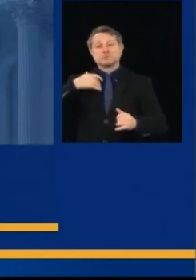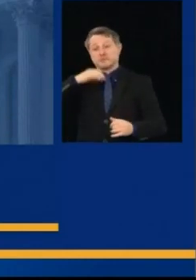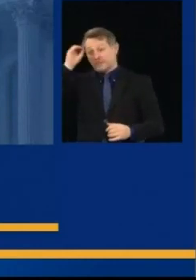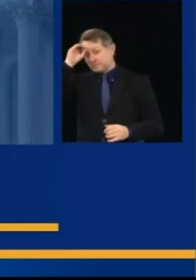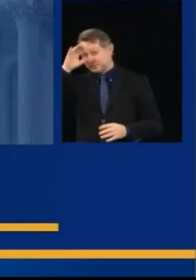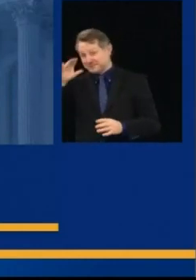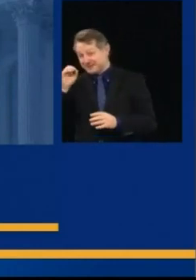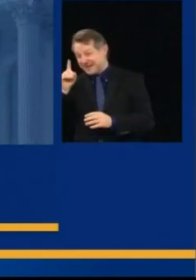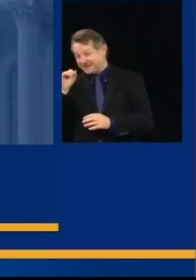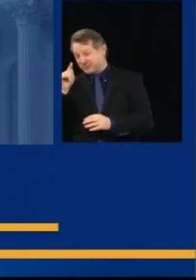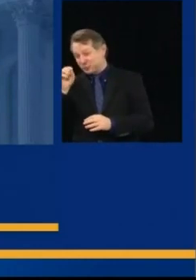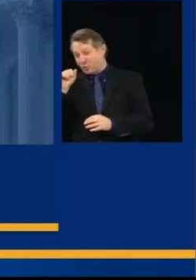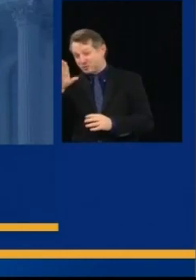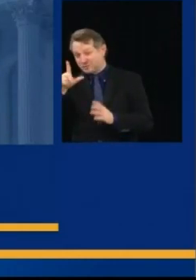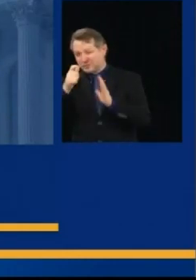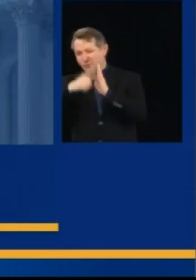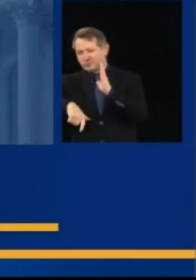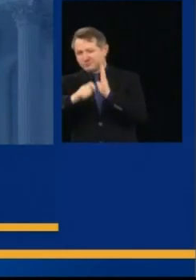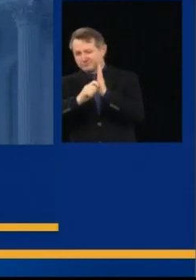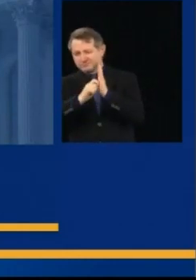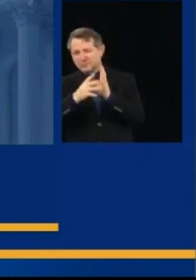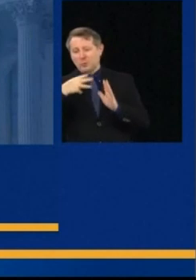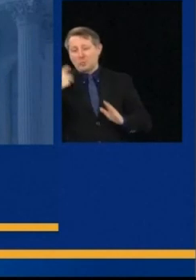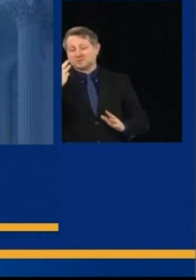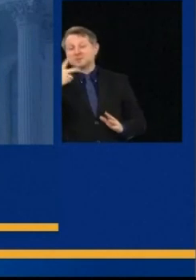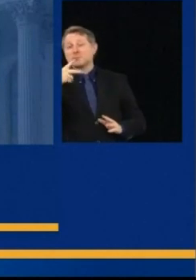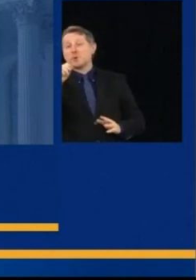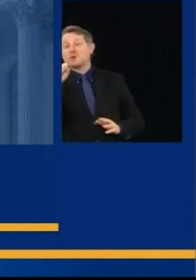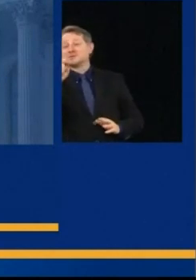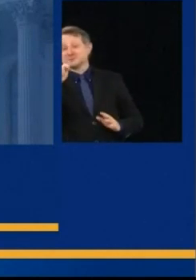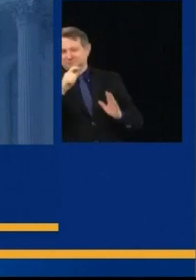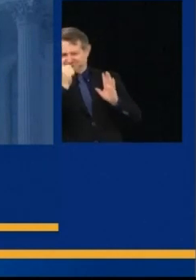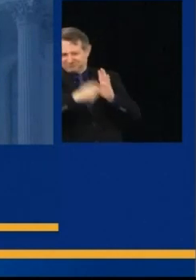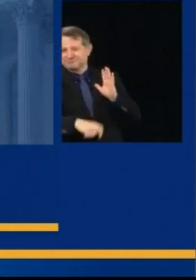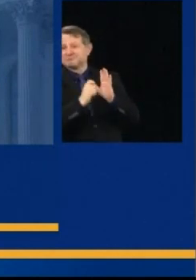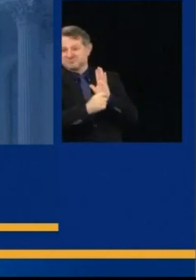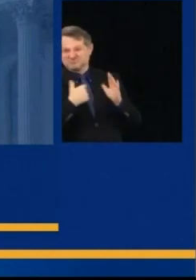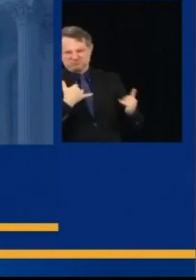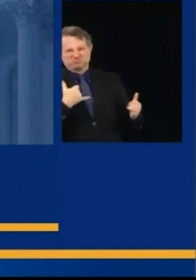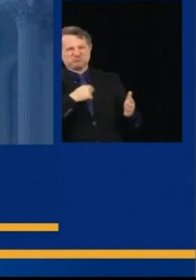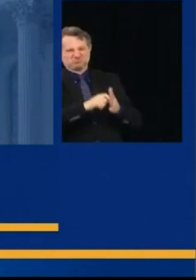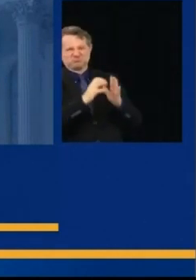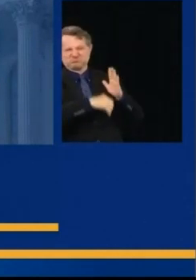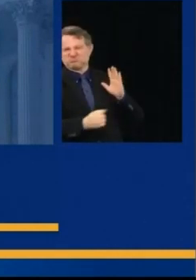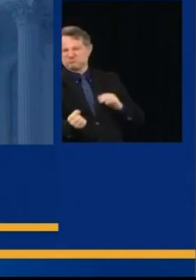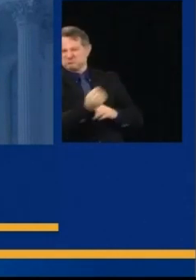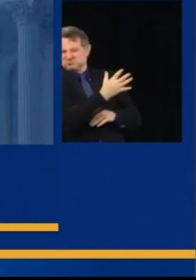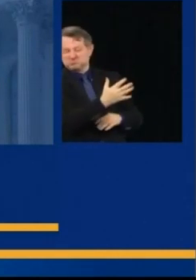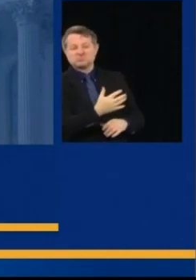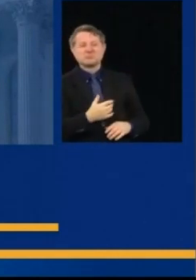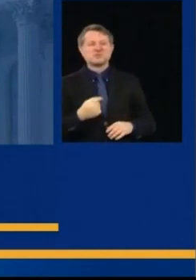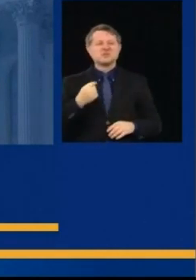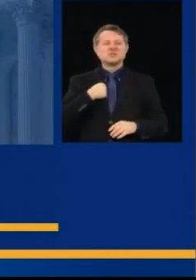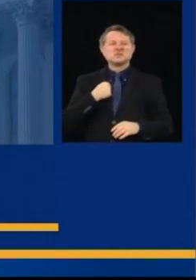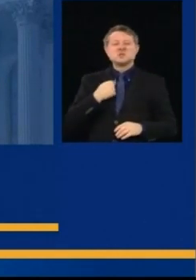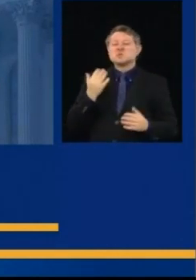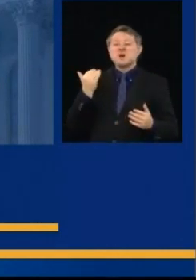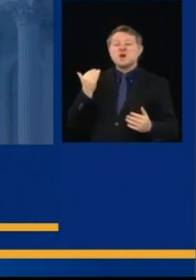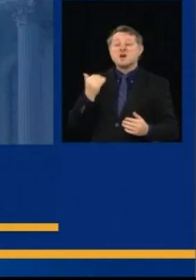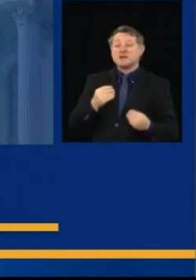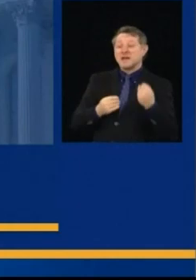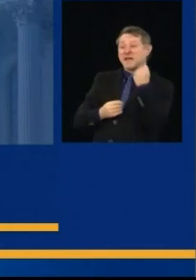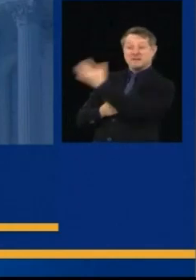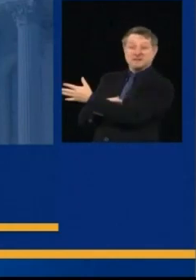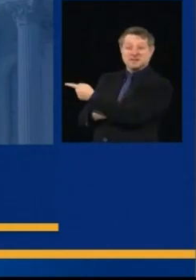that speaks just to this. You want to provide subsidies to corporations? I understand that. Make sure